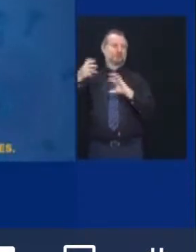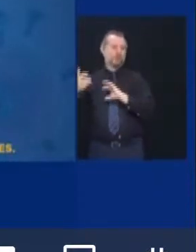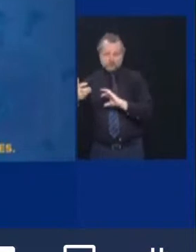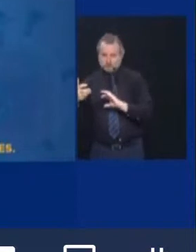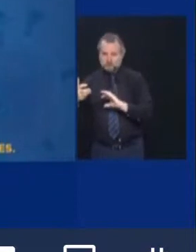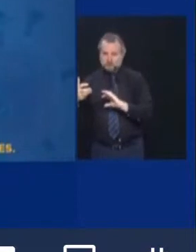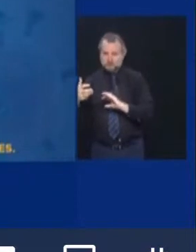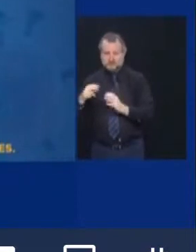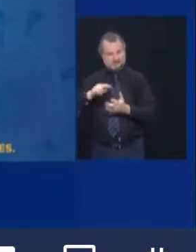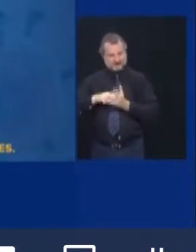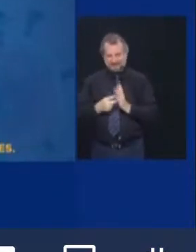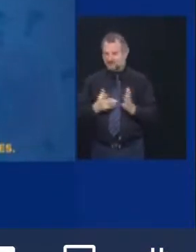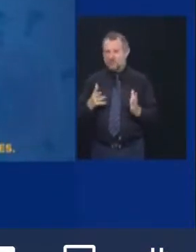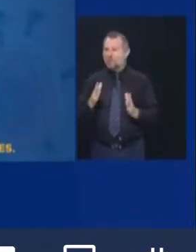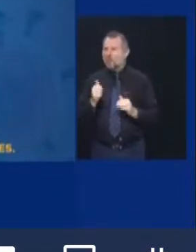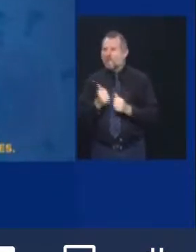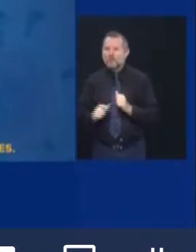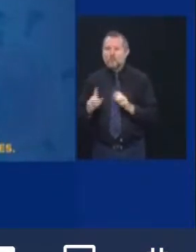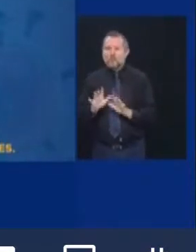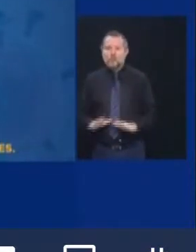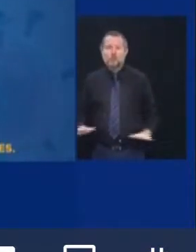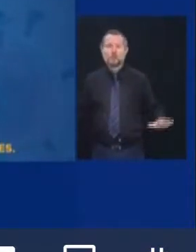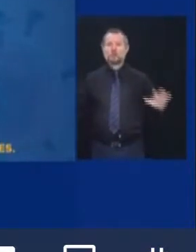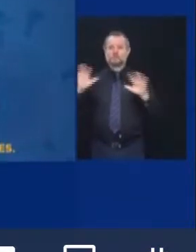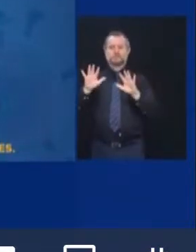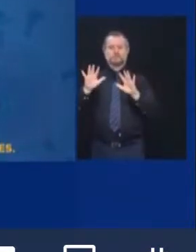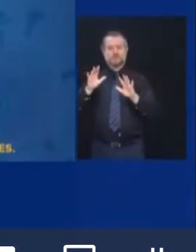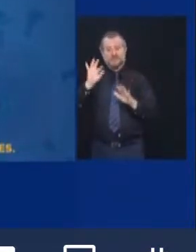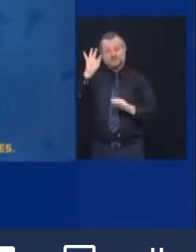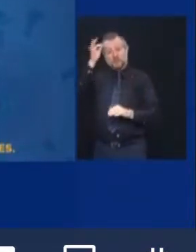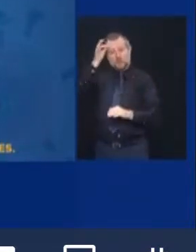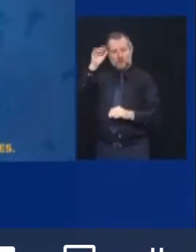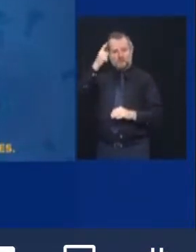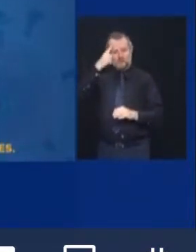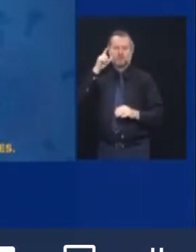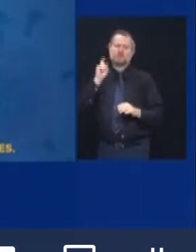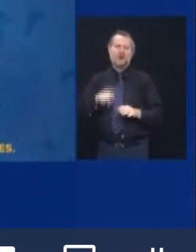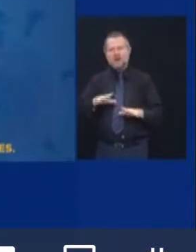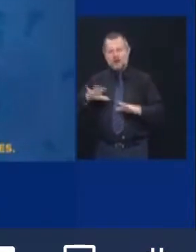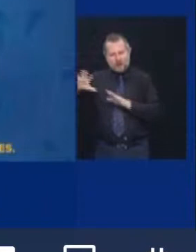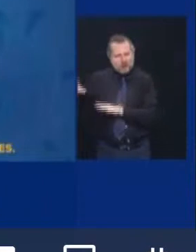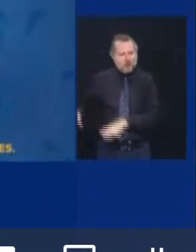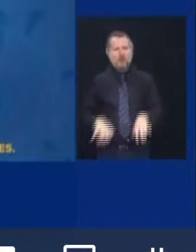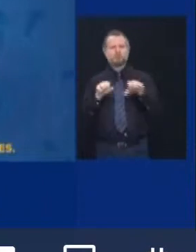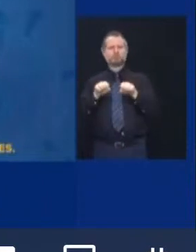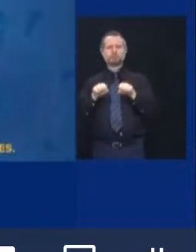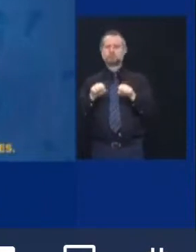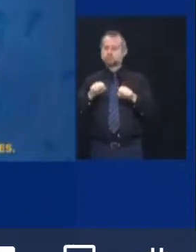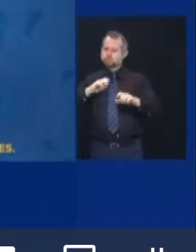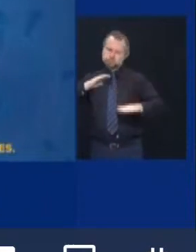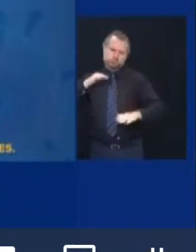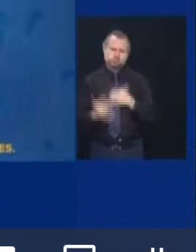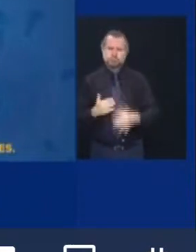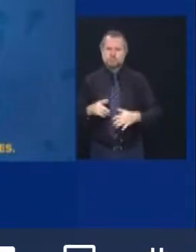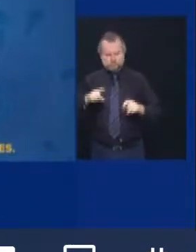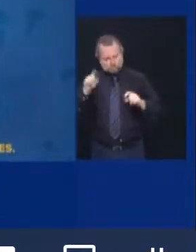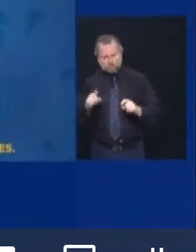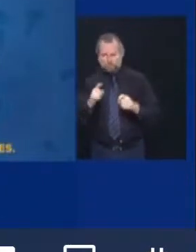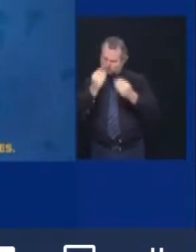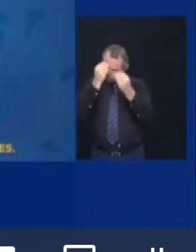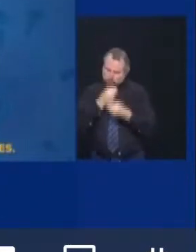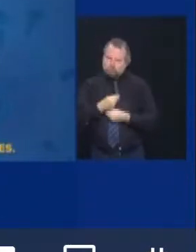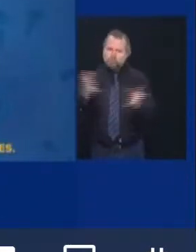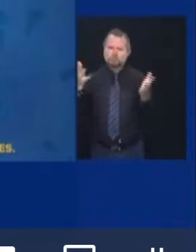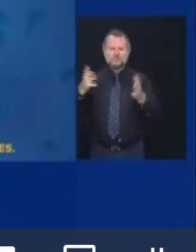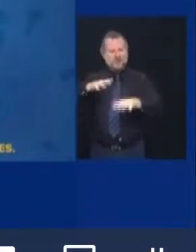that's national. And that's when the federal government steps in and the federal government takes an